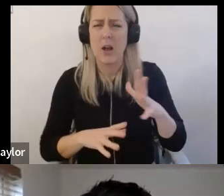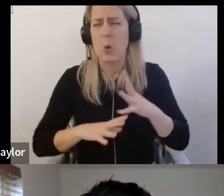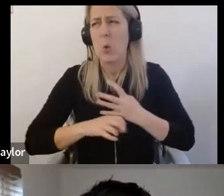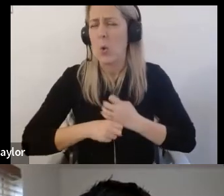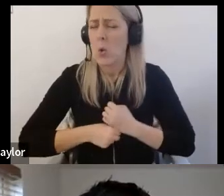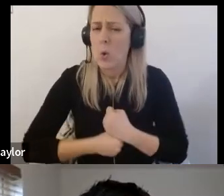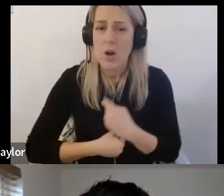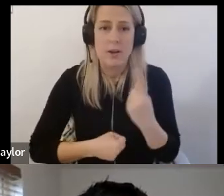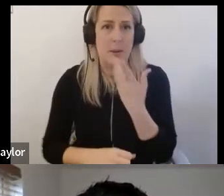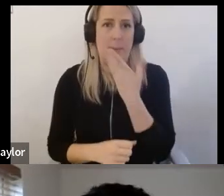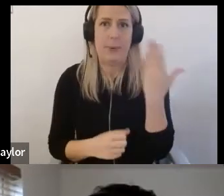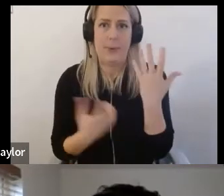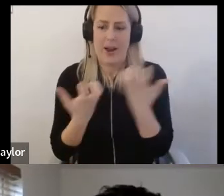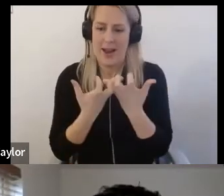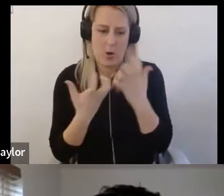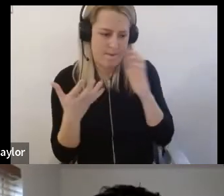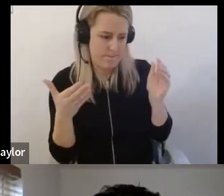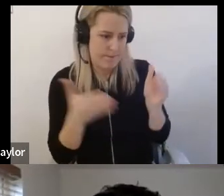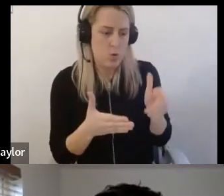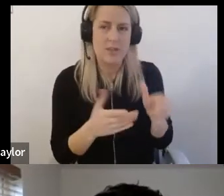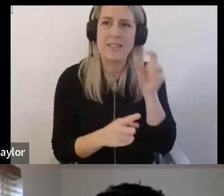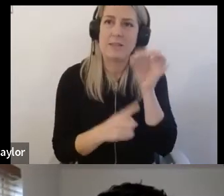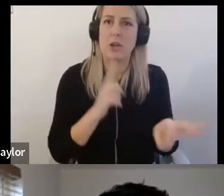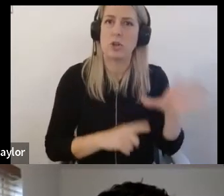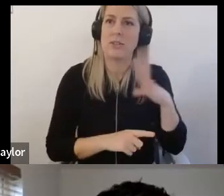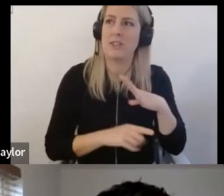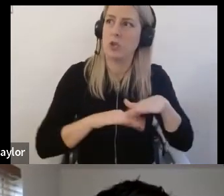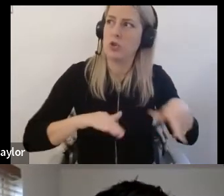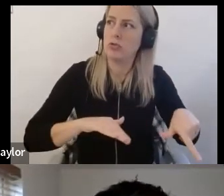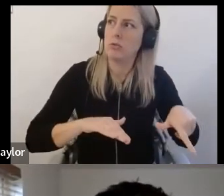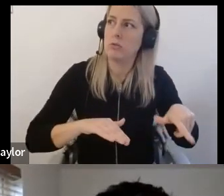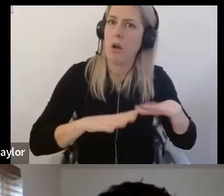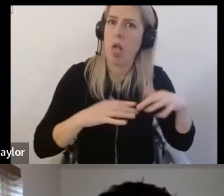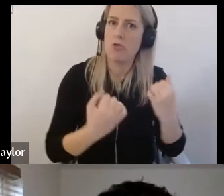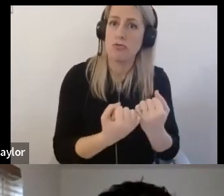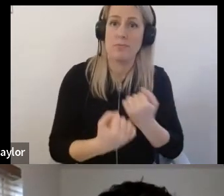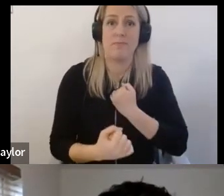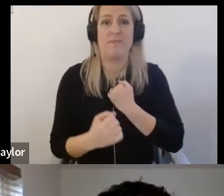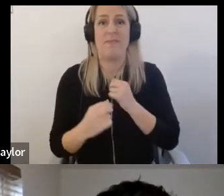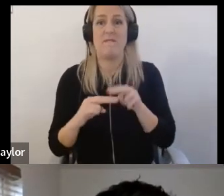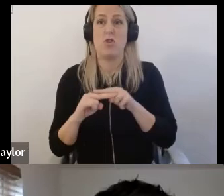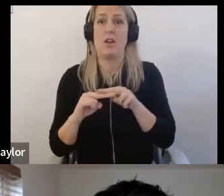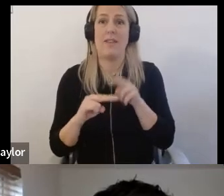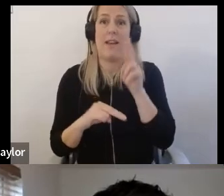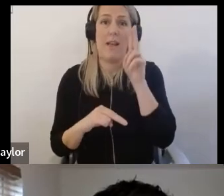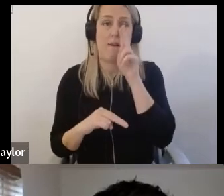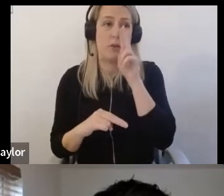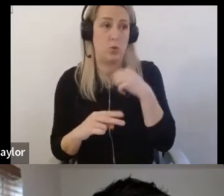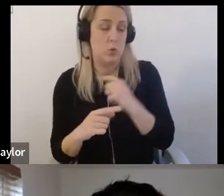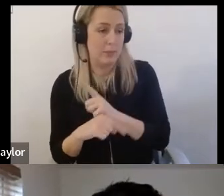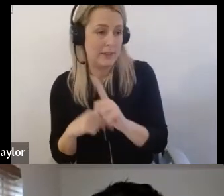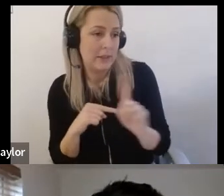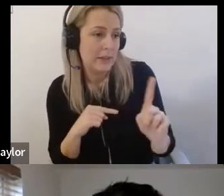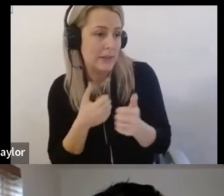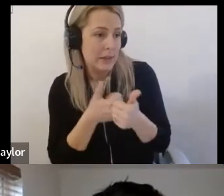had special needs in the classroom. So in my Friday afternoons, I was going in to help because the systems are creaking,